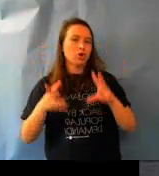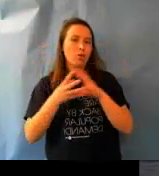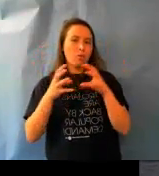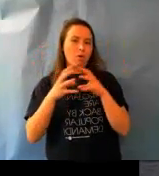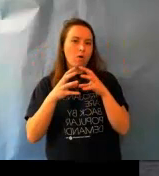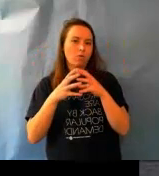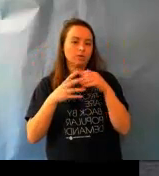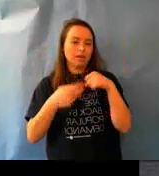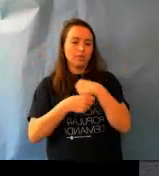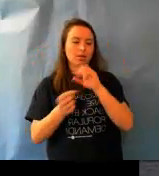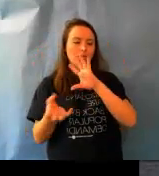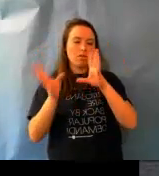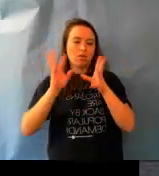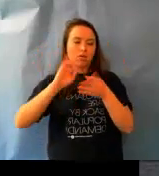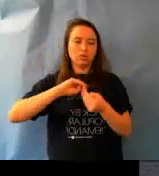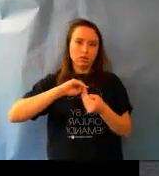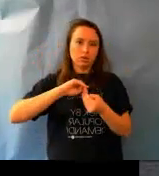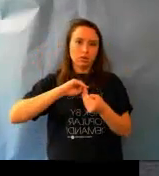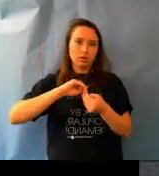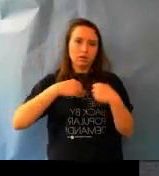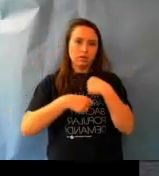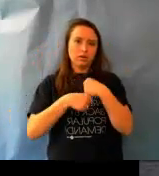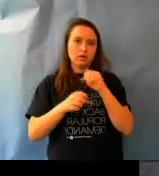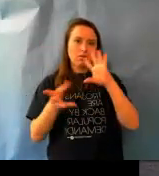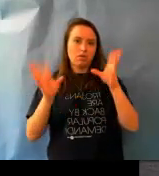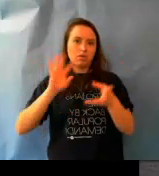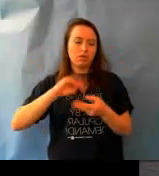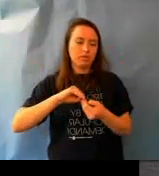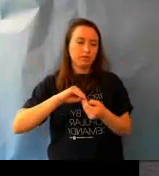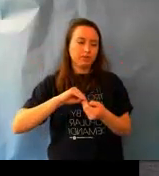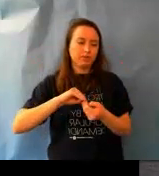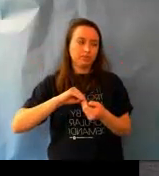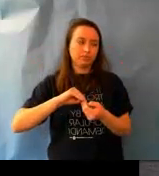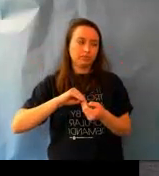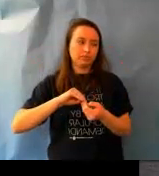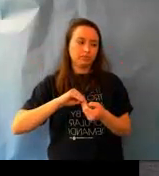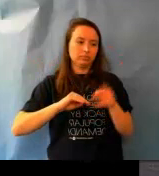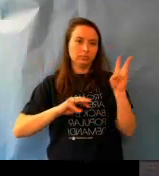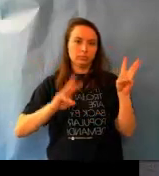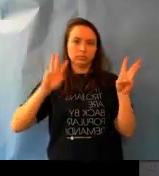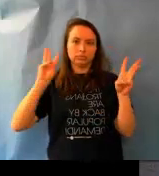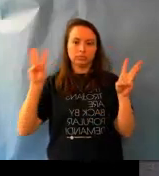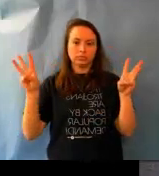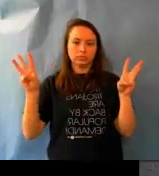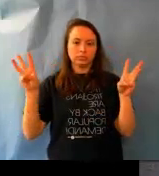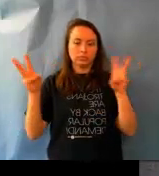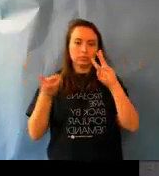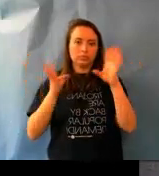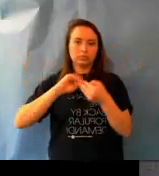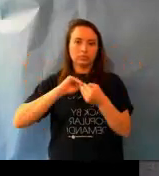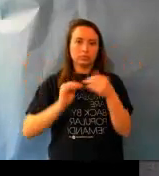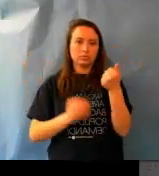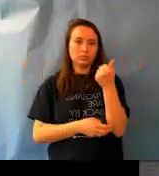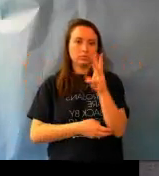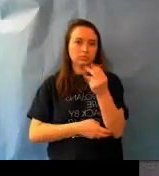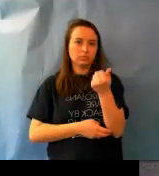they made in all. So 8 plus 8 equals 16. If you need to catch